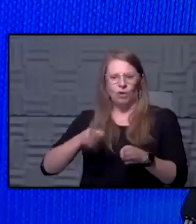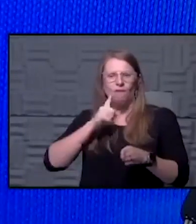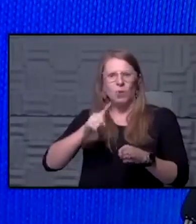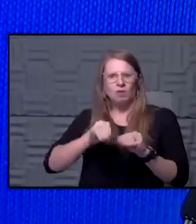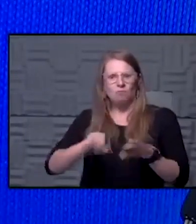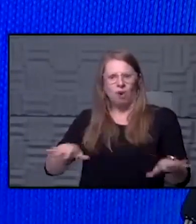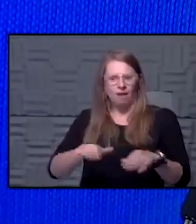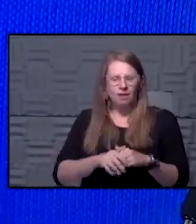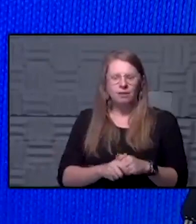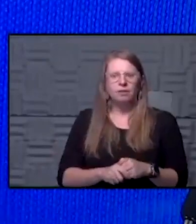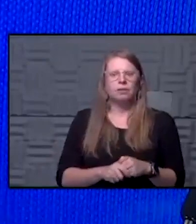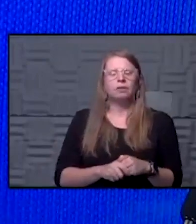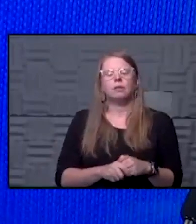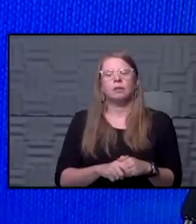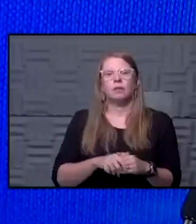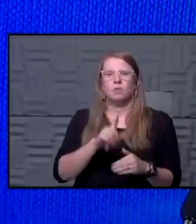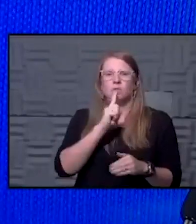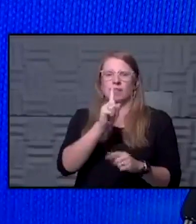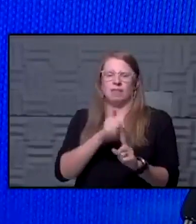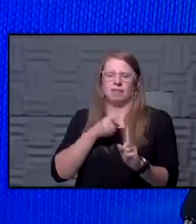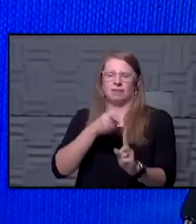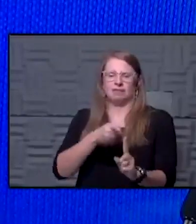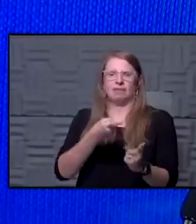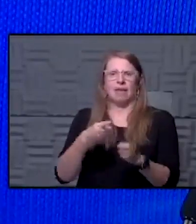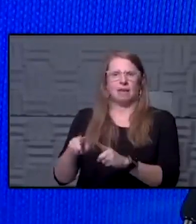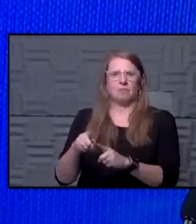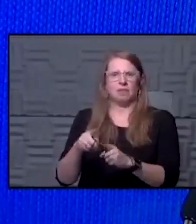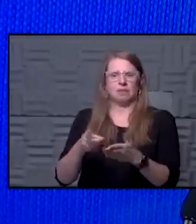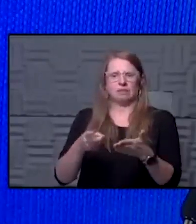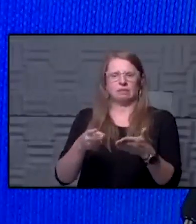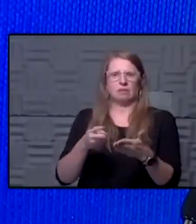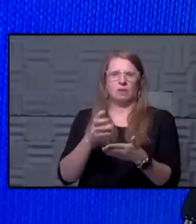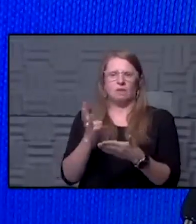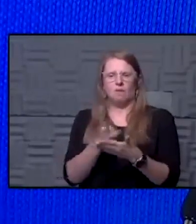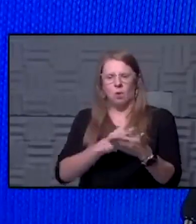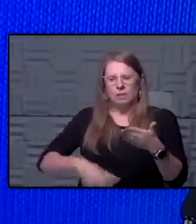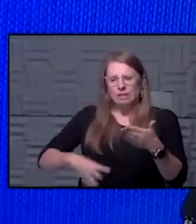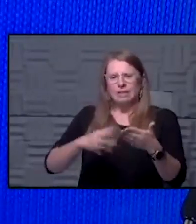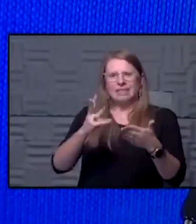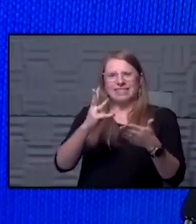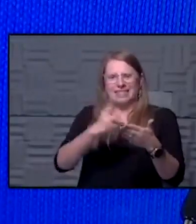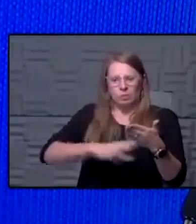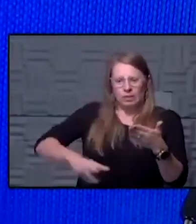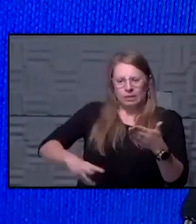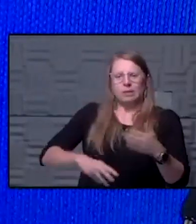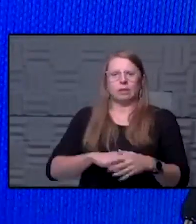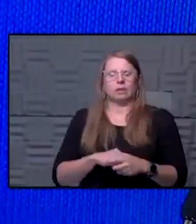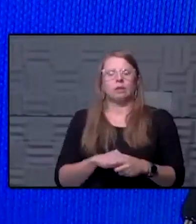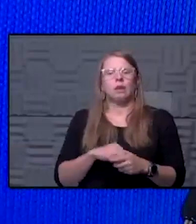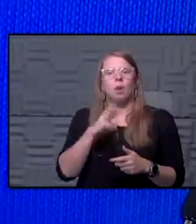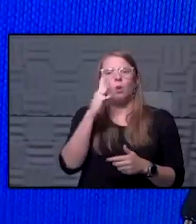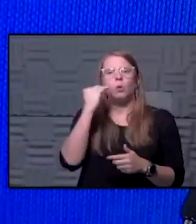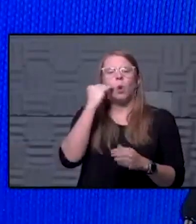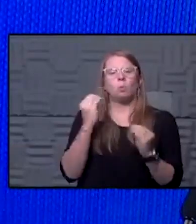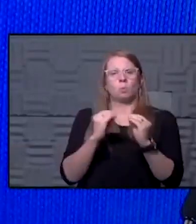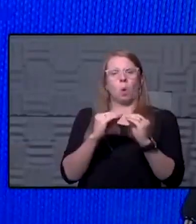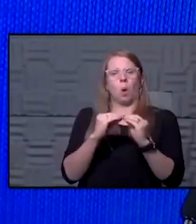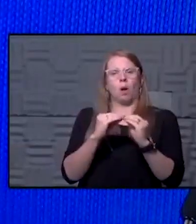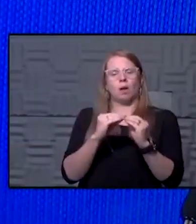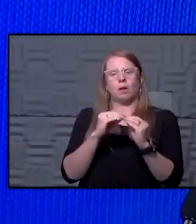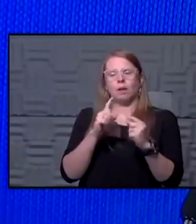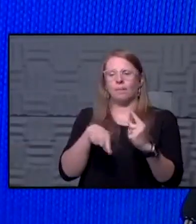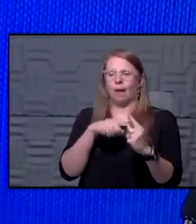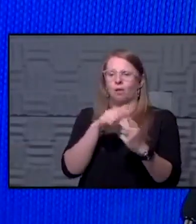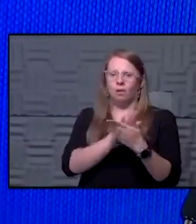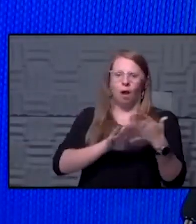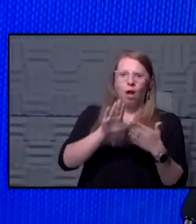infected. So I think it's really going to come down to what happens here in the next 4 to 6 weeks. And we'll know more still about colleges reopening